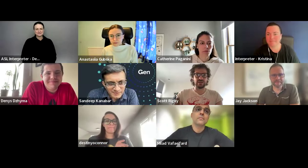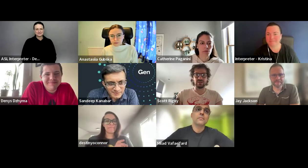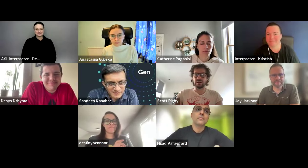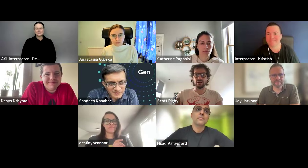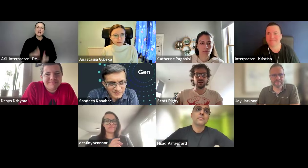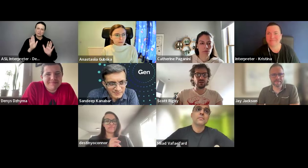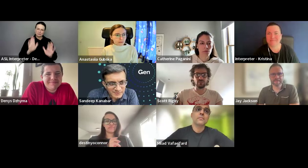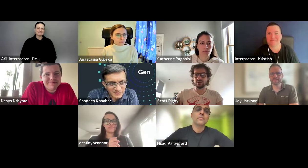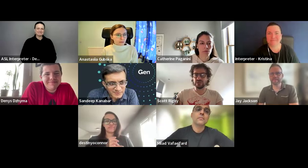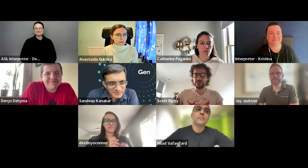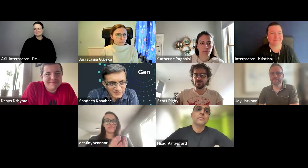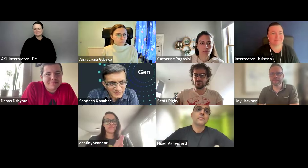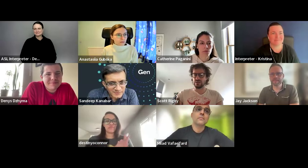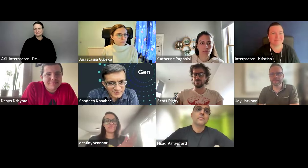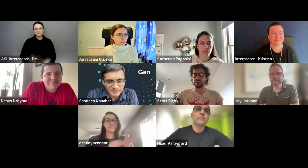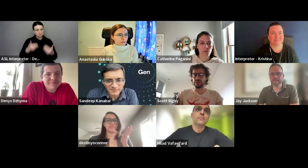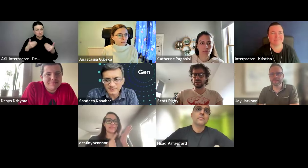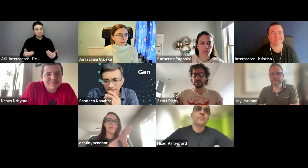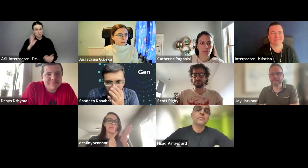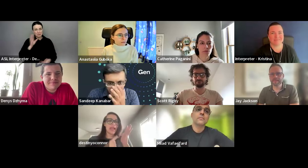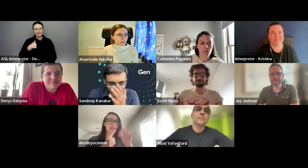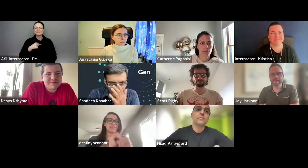Right, great. I will go ahead and do that.